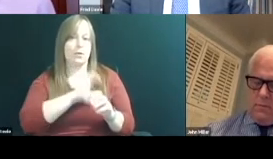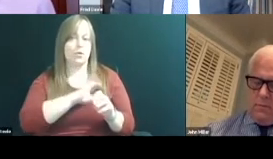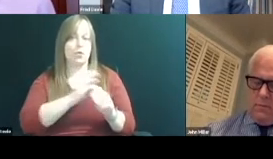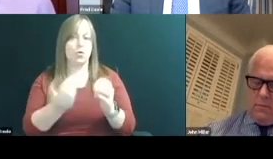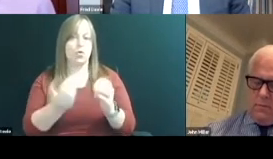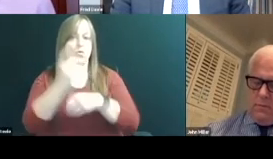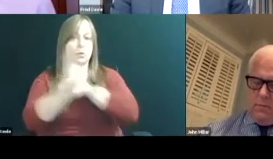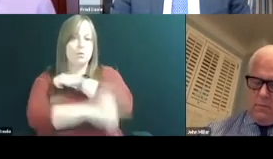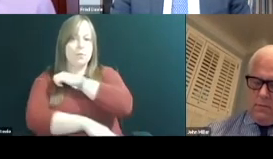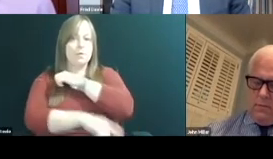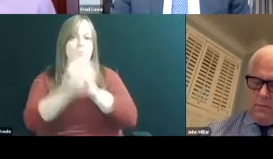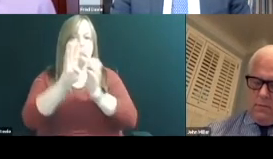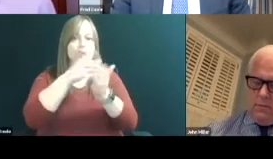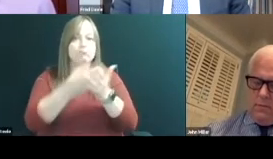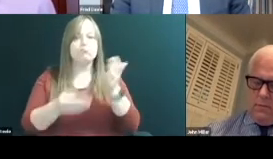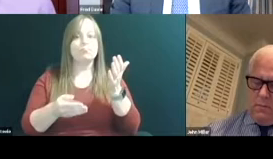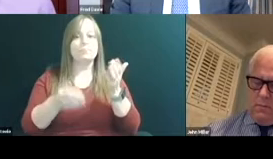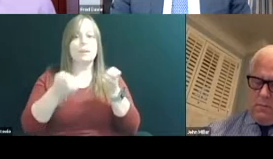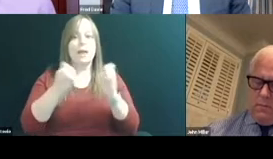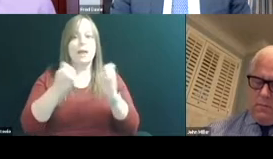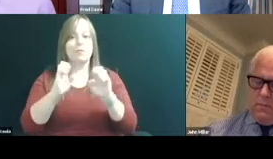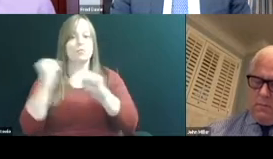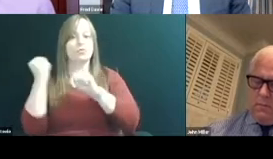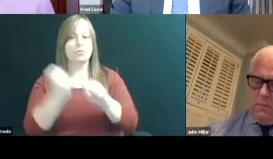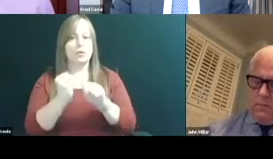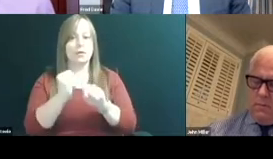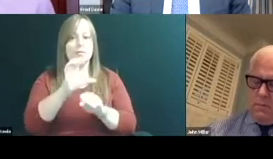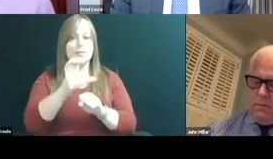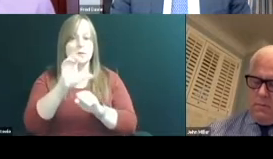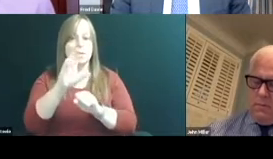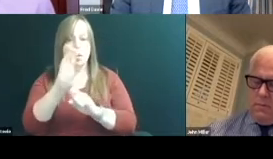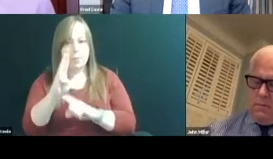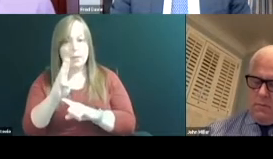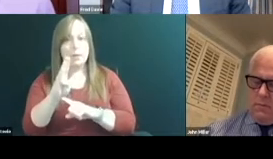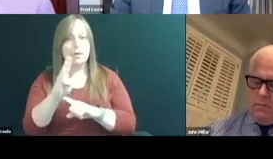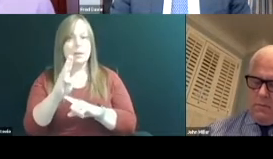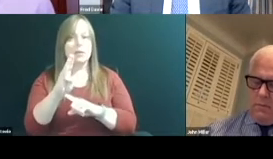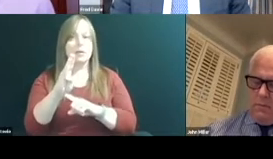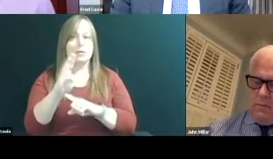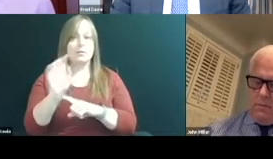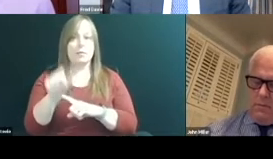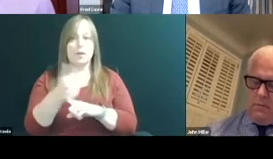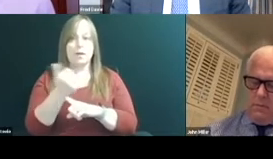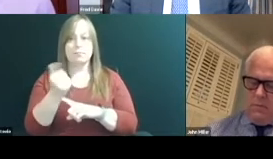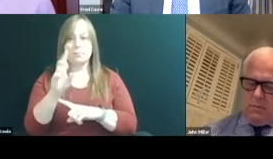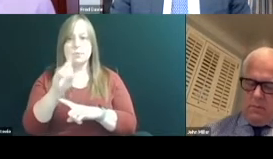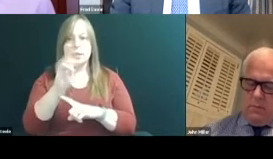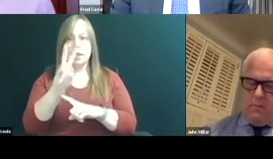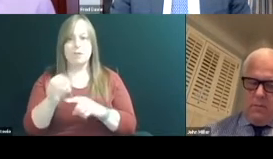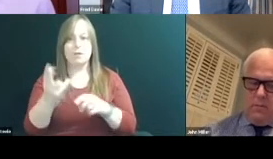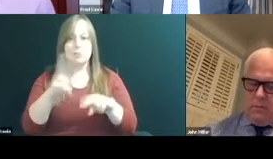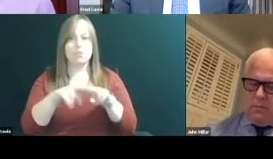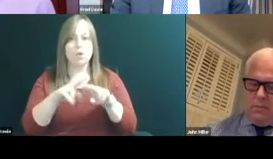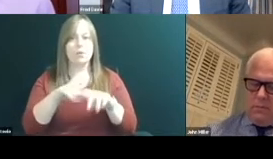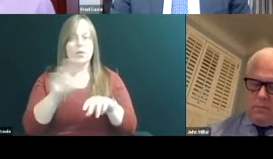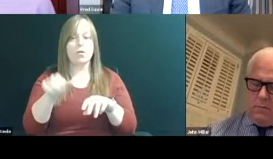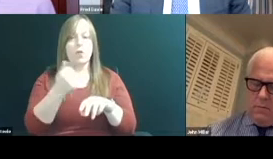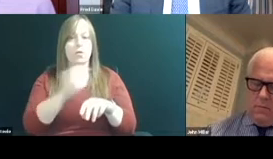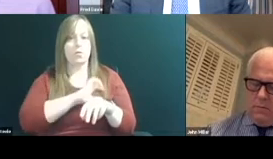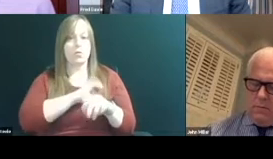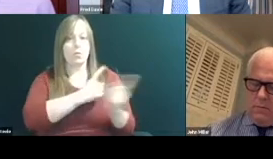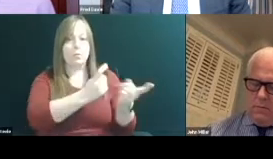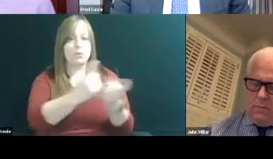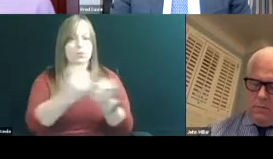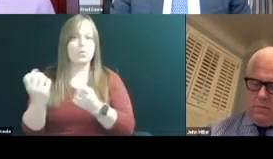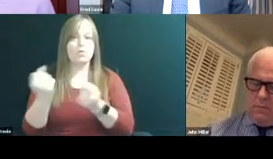disciplinary matrix, efforts to strengthen the CCRB that Chair Davey chairs, and changes to officer recruitment,